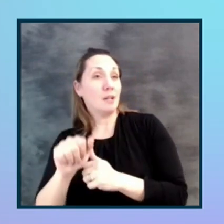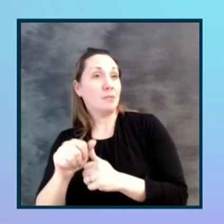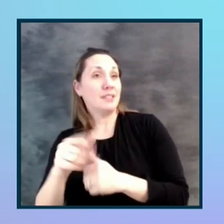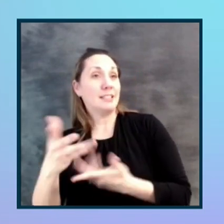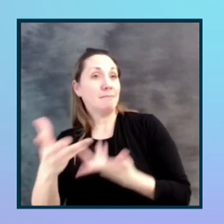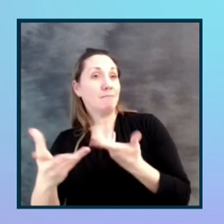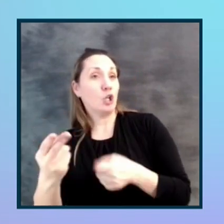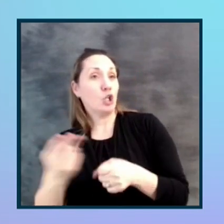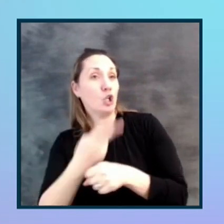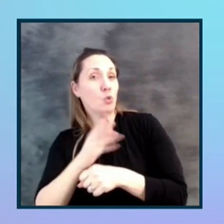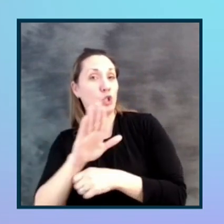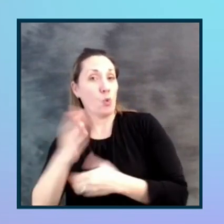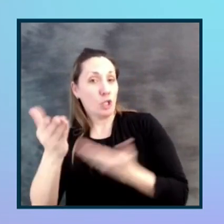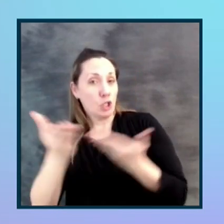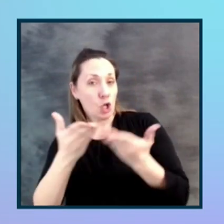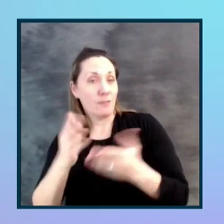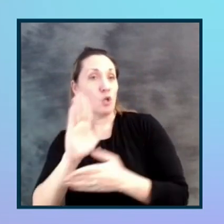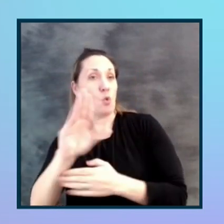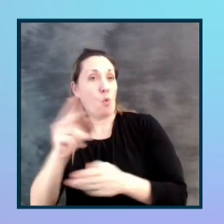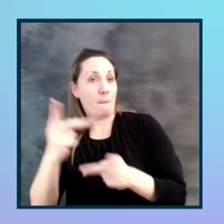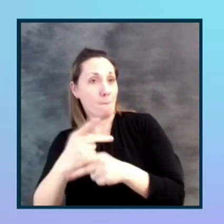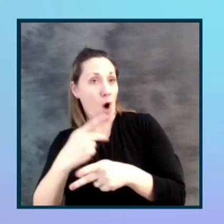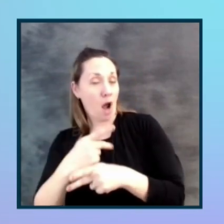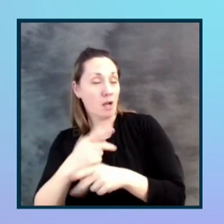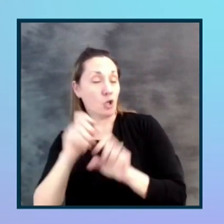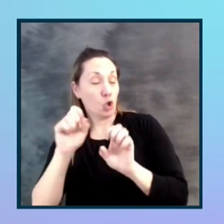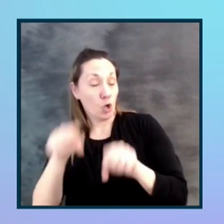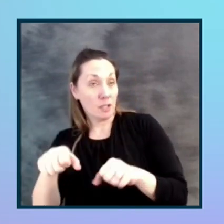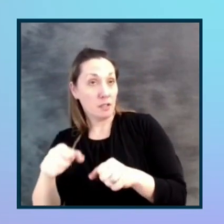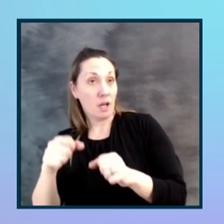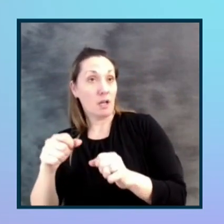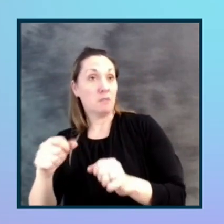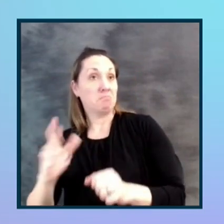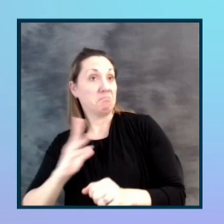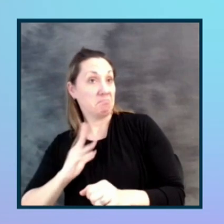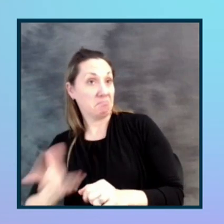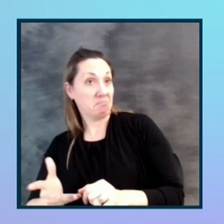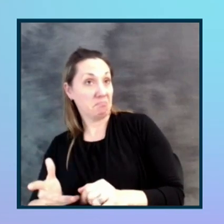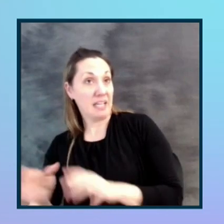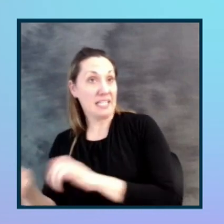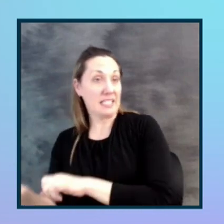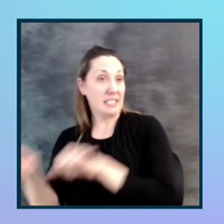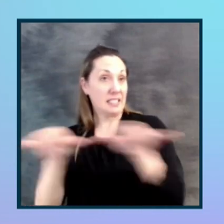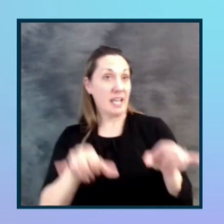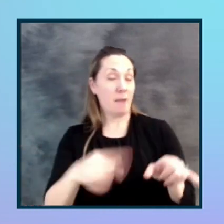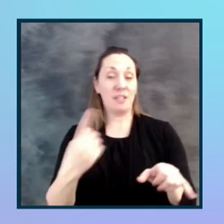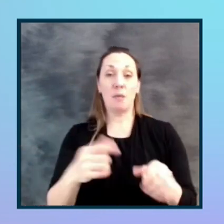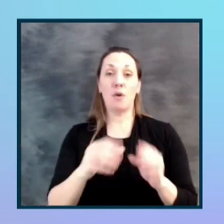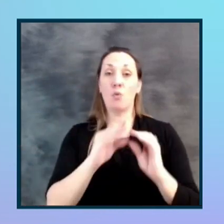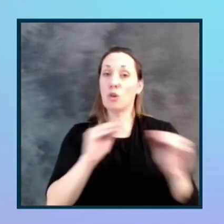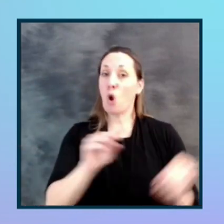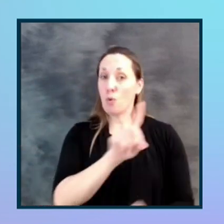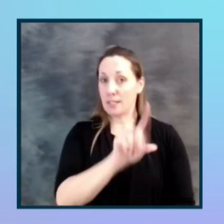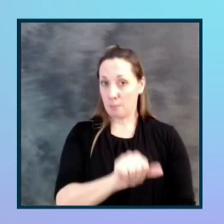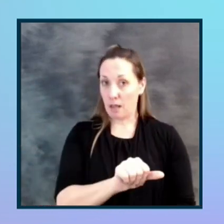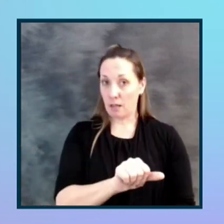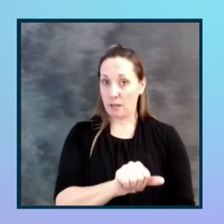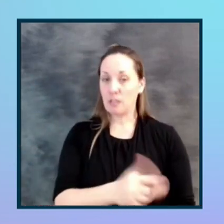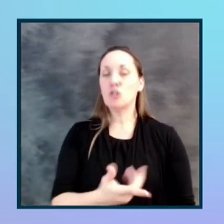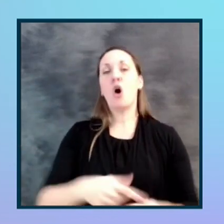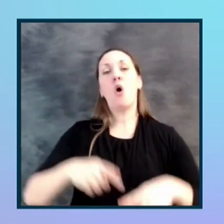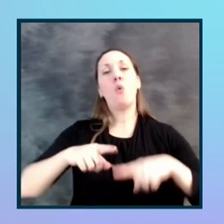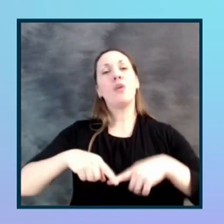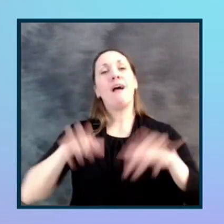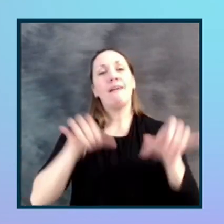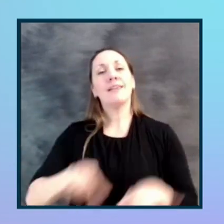just happily, effectively, as someone without a disability would? So relying on standards